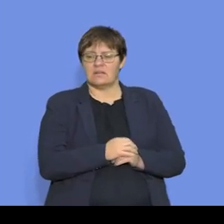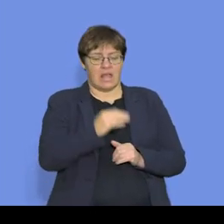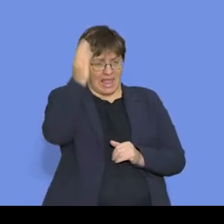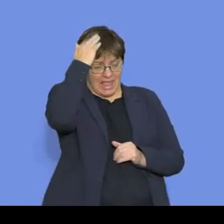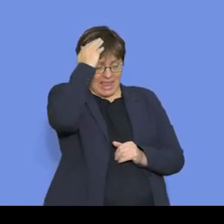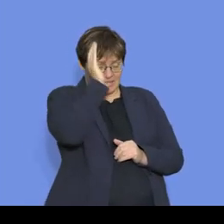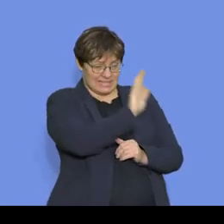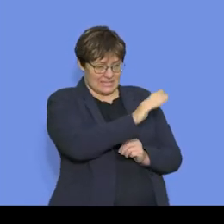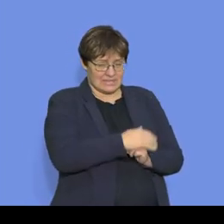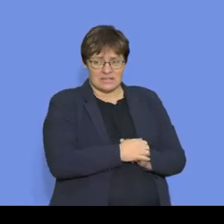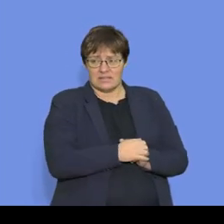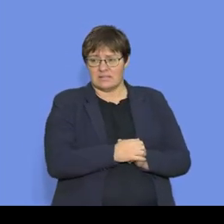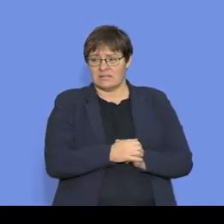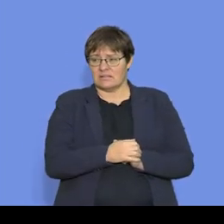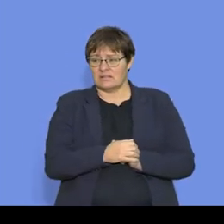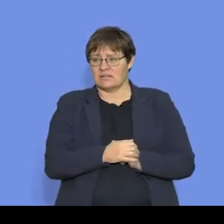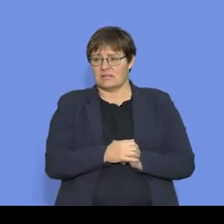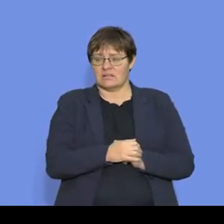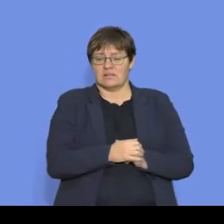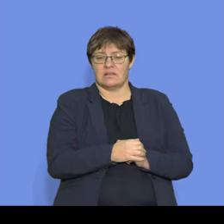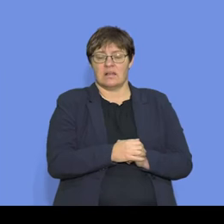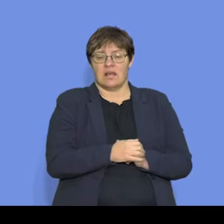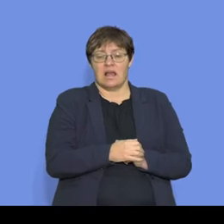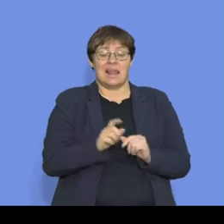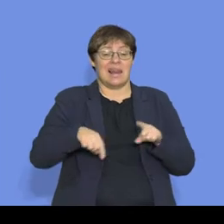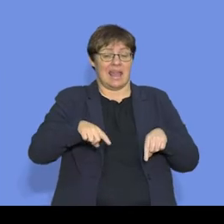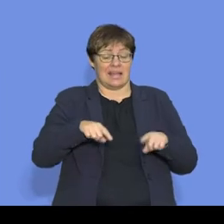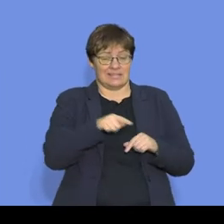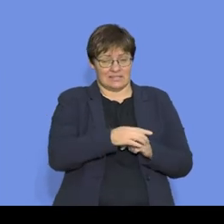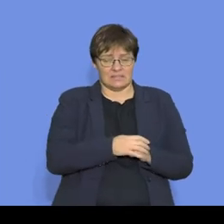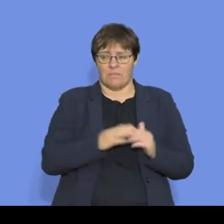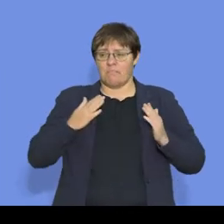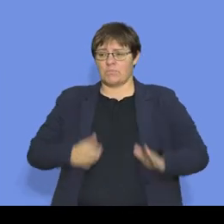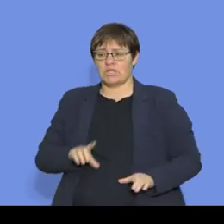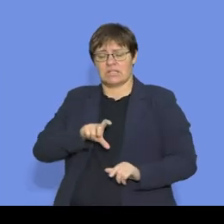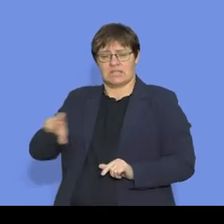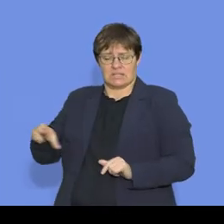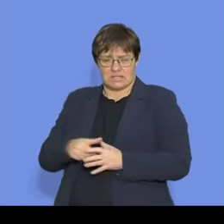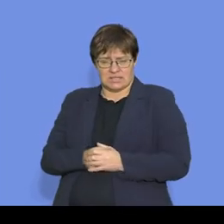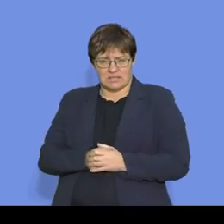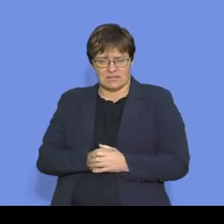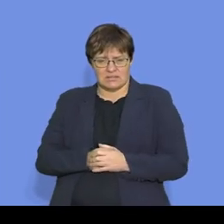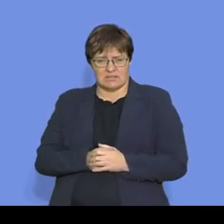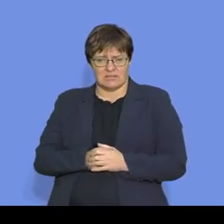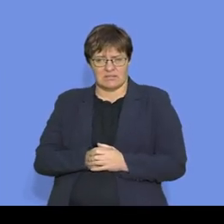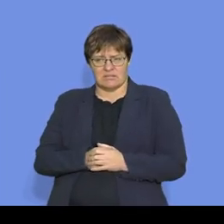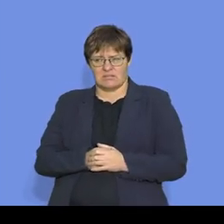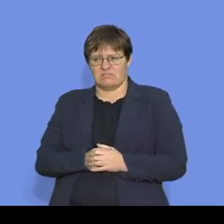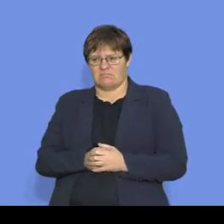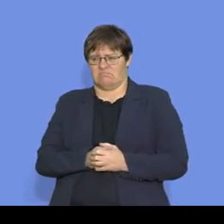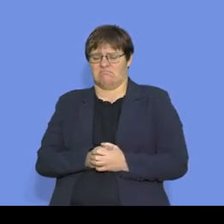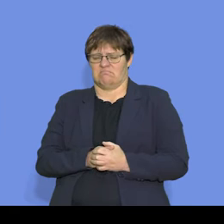there's the head, there's the legs, and there's the body. But this